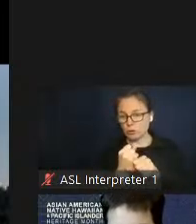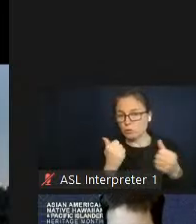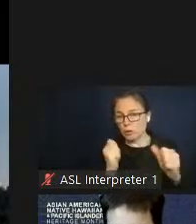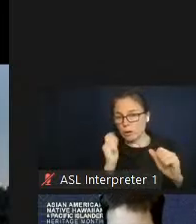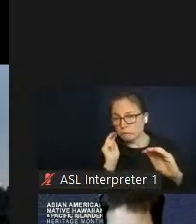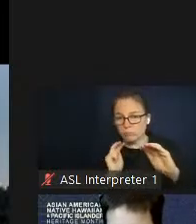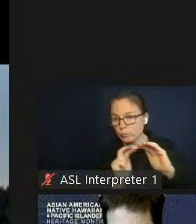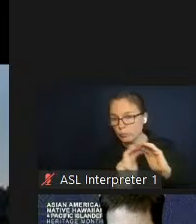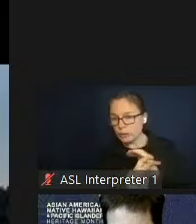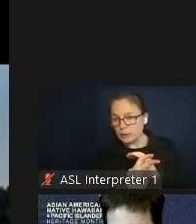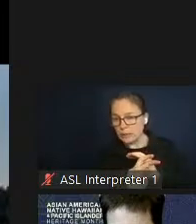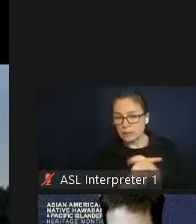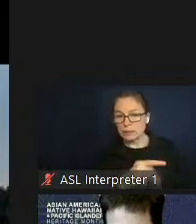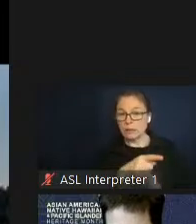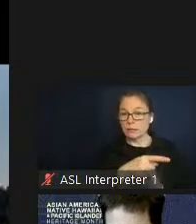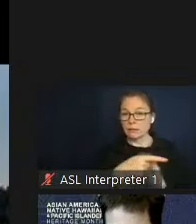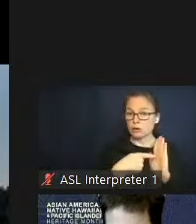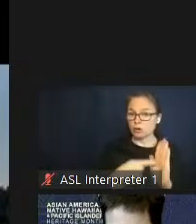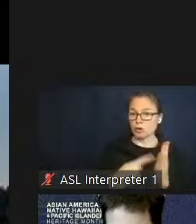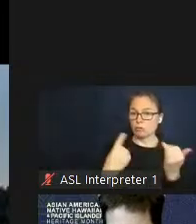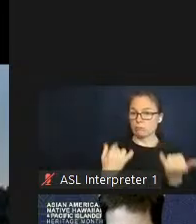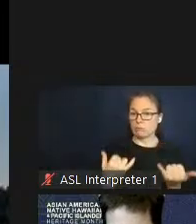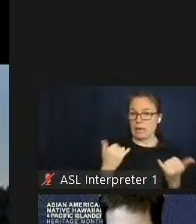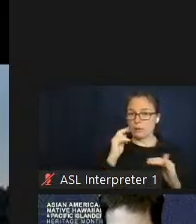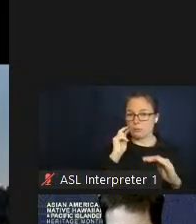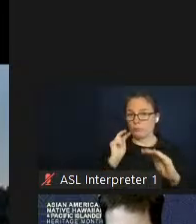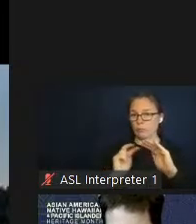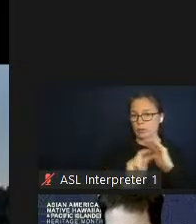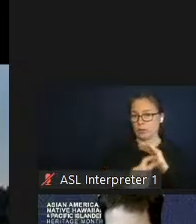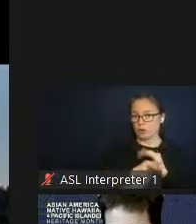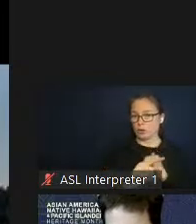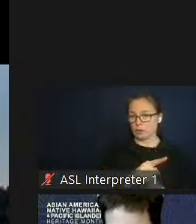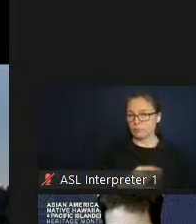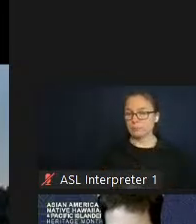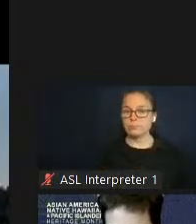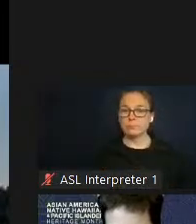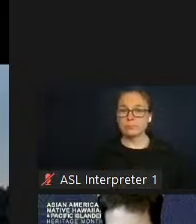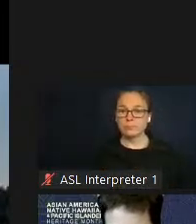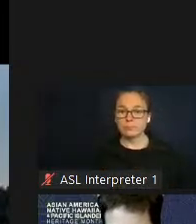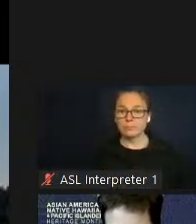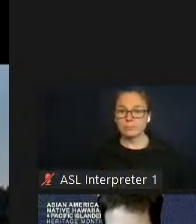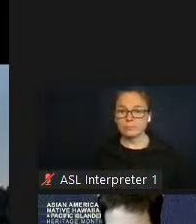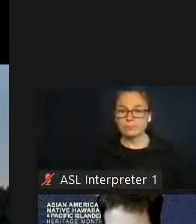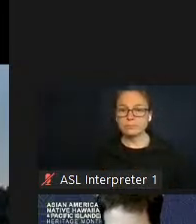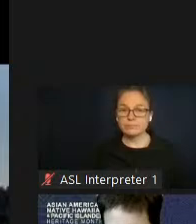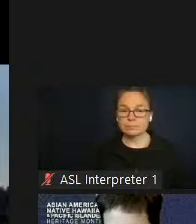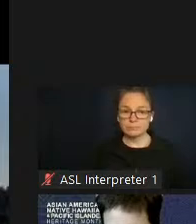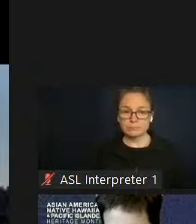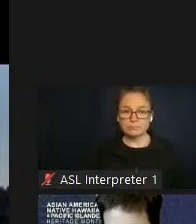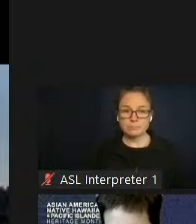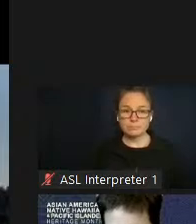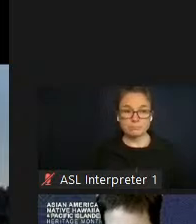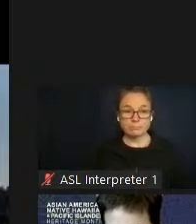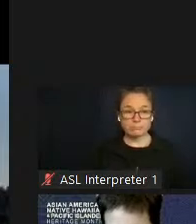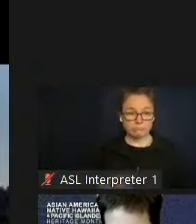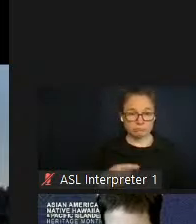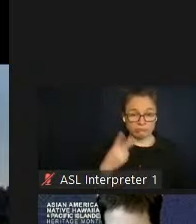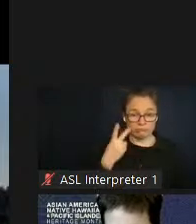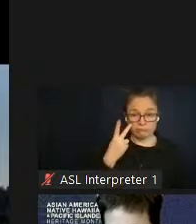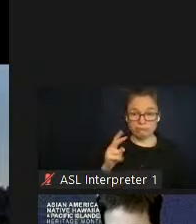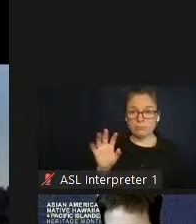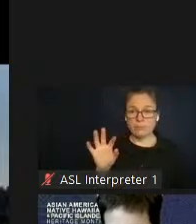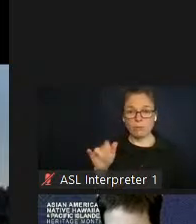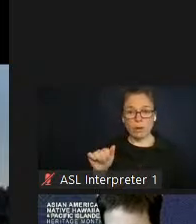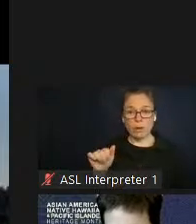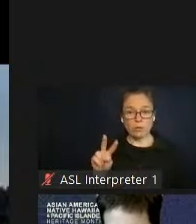This is a reflection of where we currently stand with our projections. As you can see in FY23, the